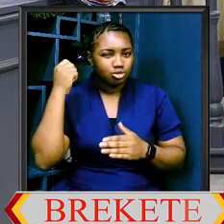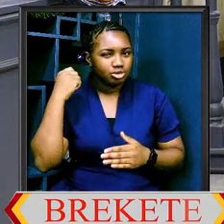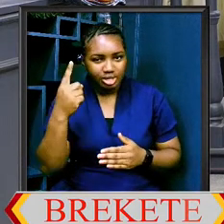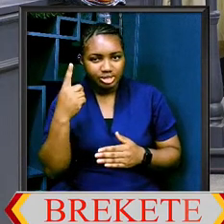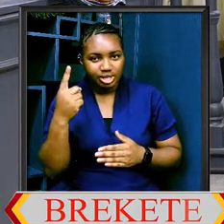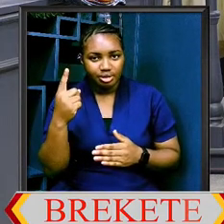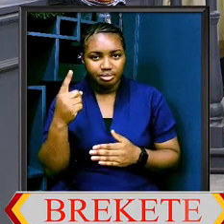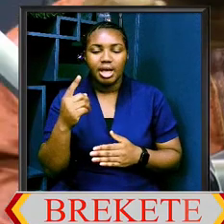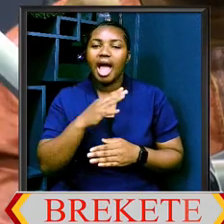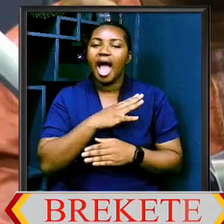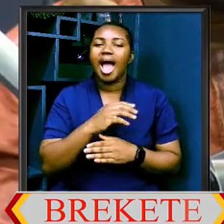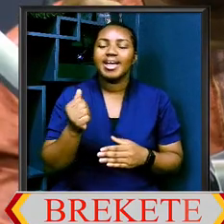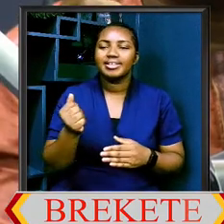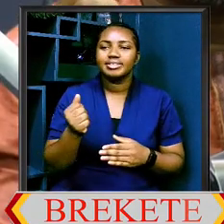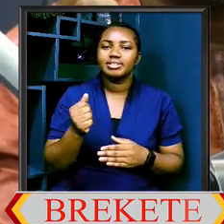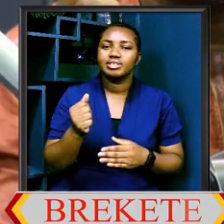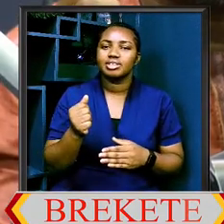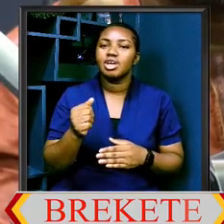sir. And